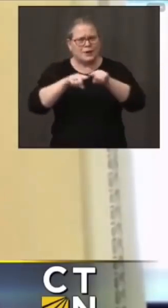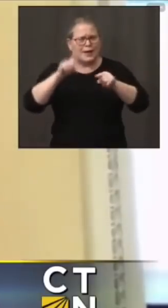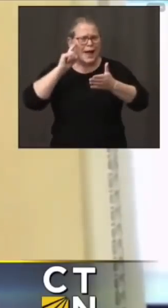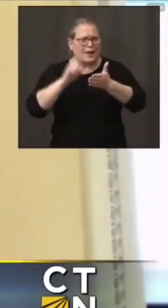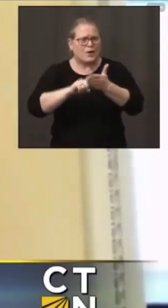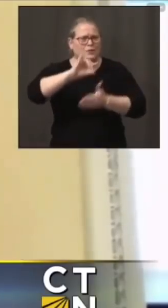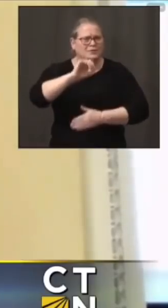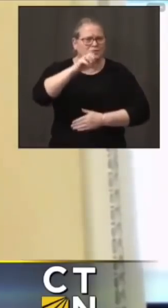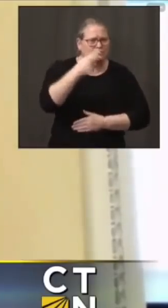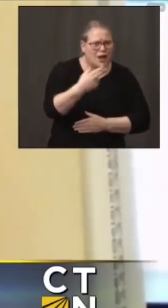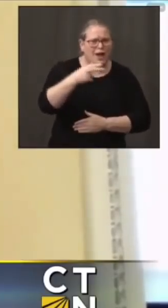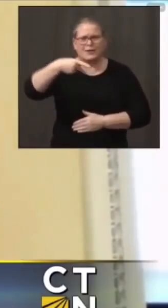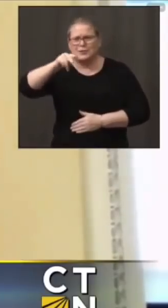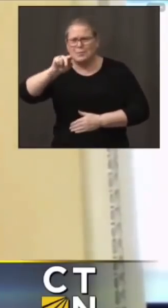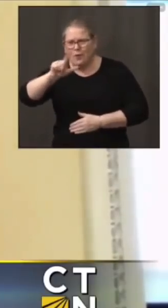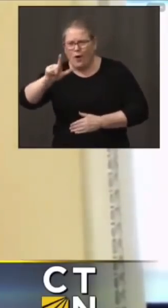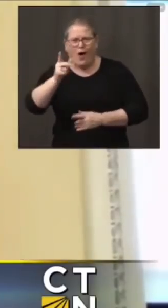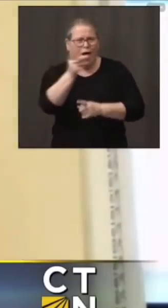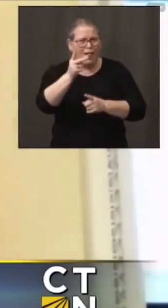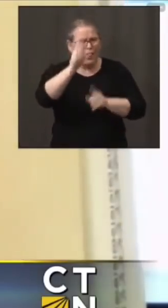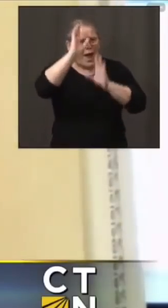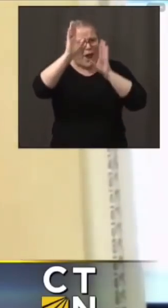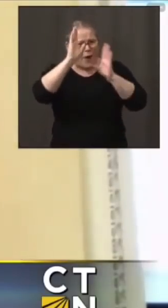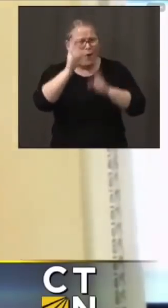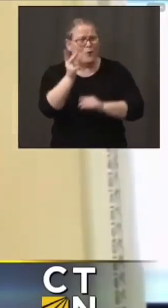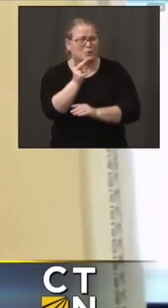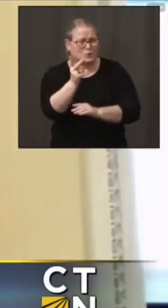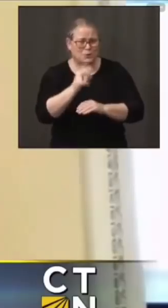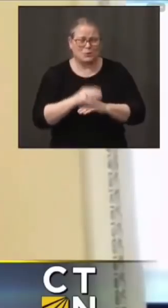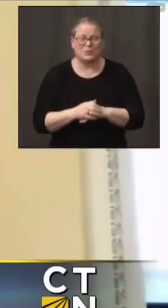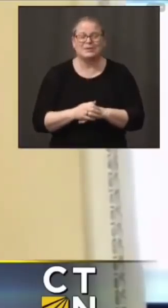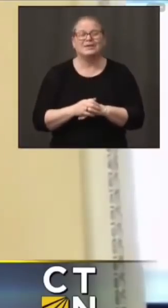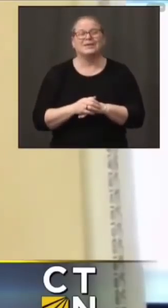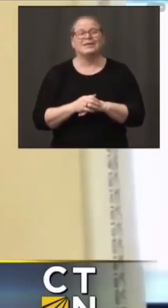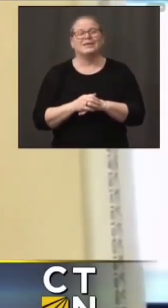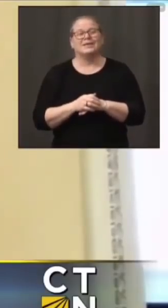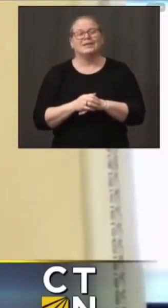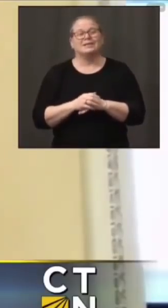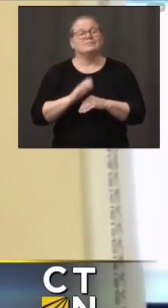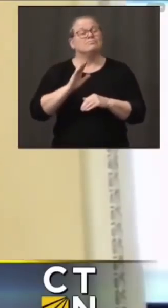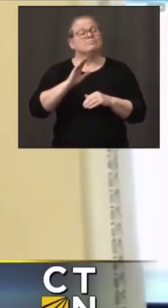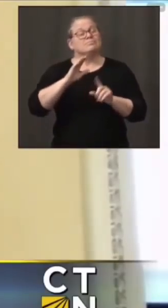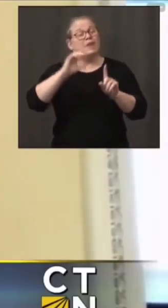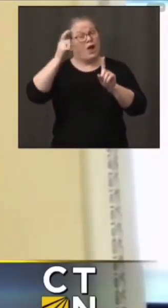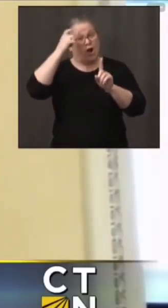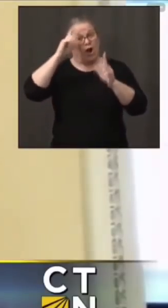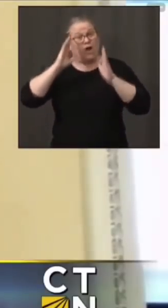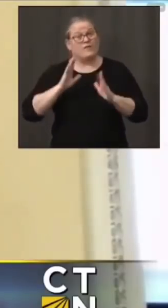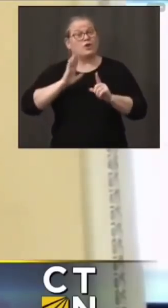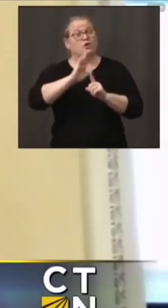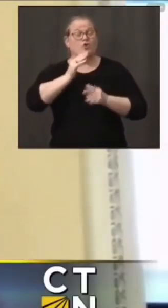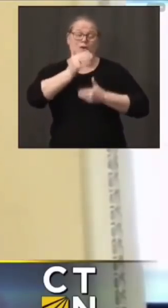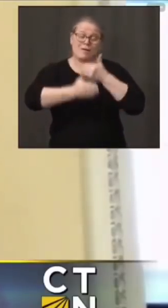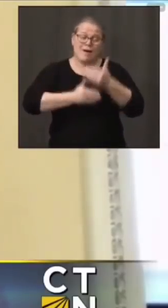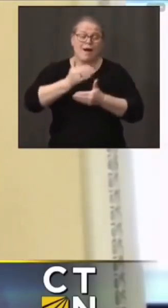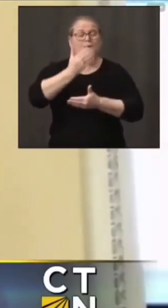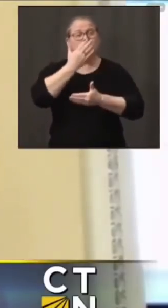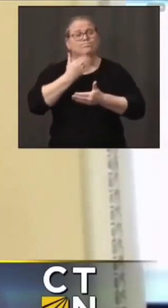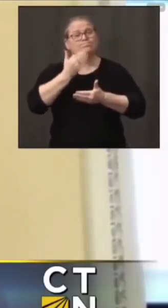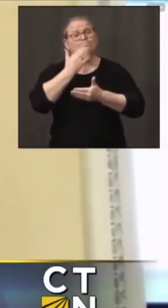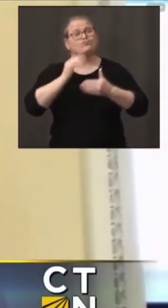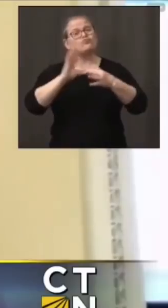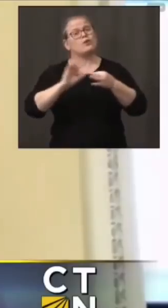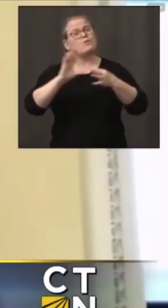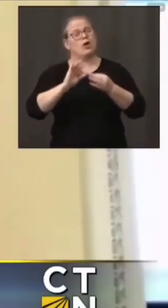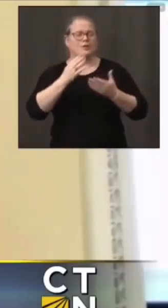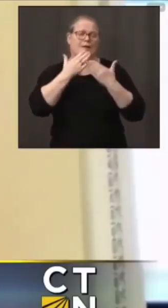and hello to the two of you as well. And I thank you for your kind remarks, Governor. But most of all, we thank